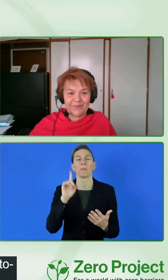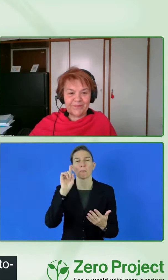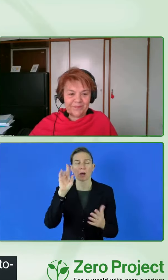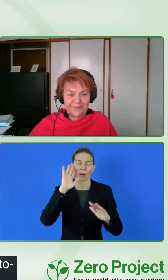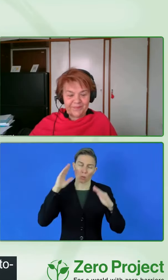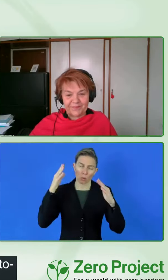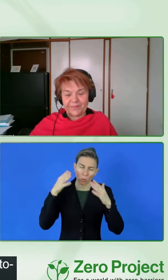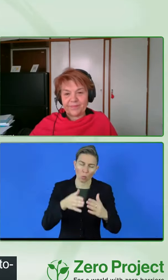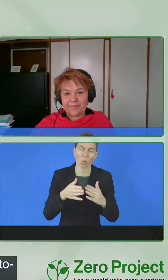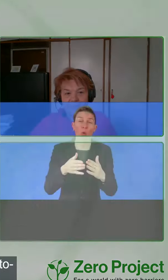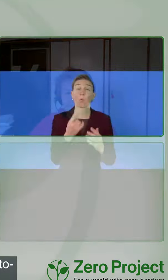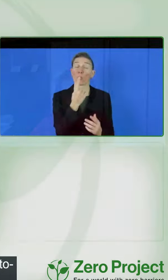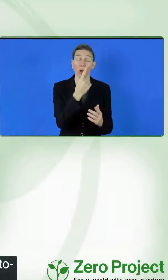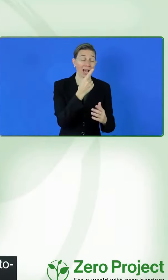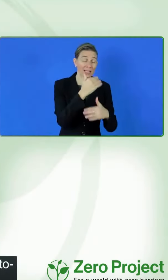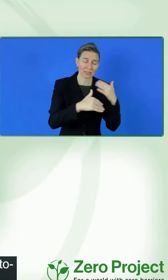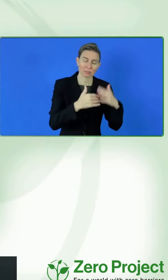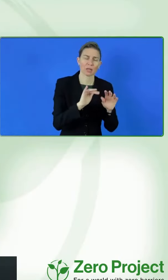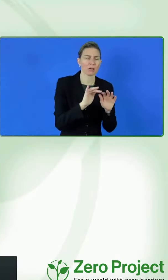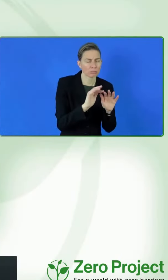attention.